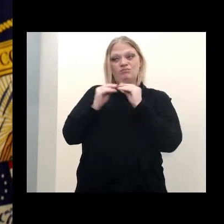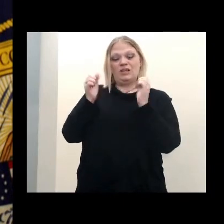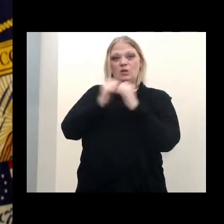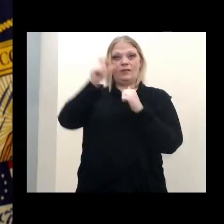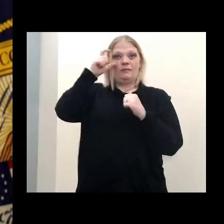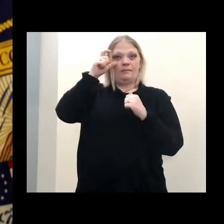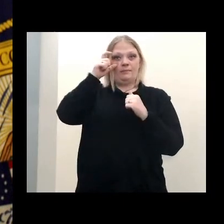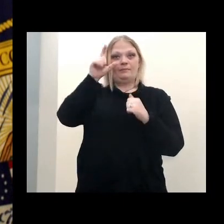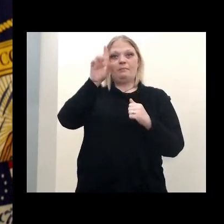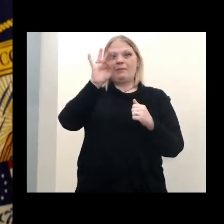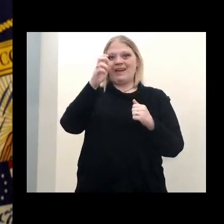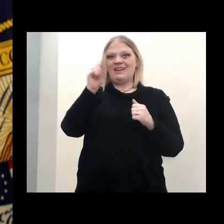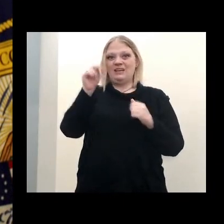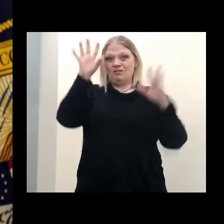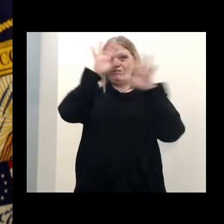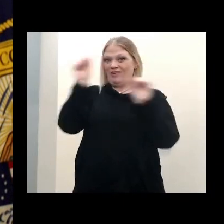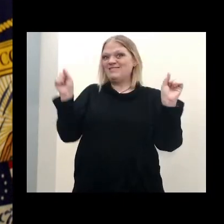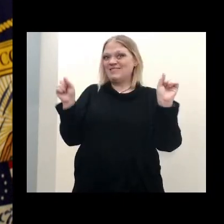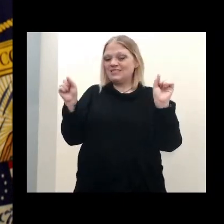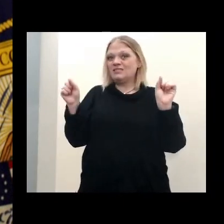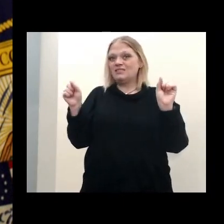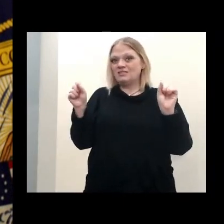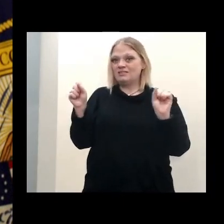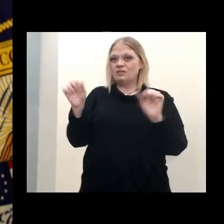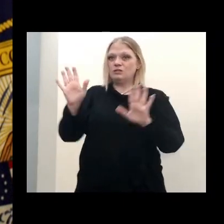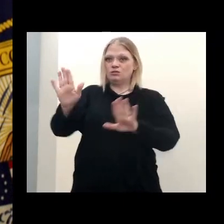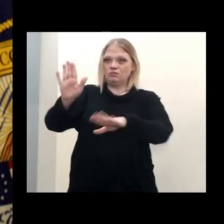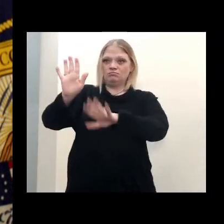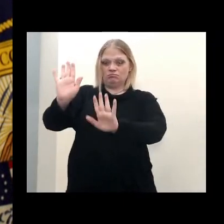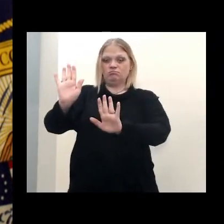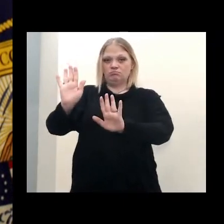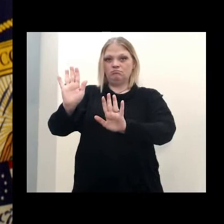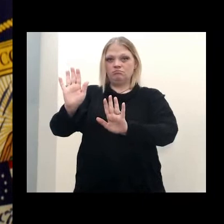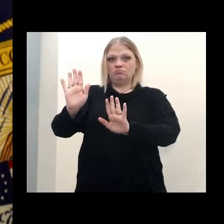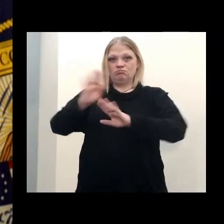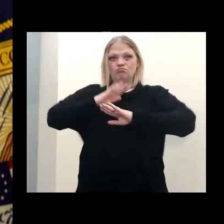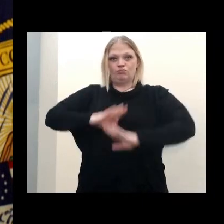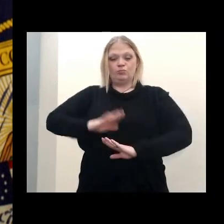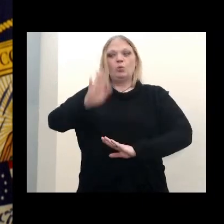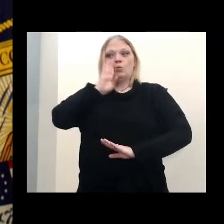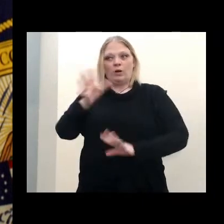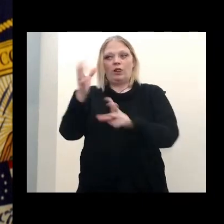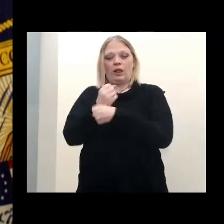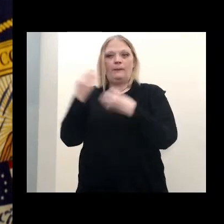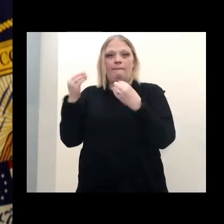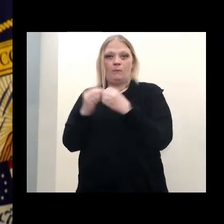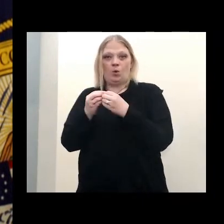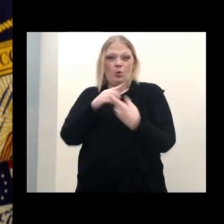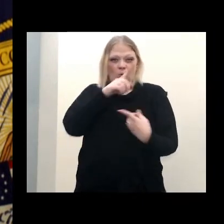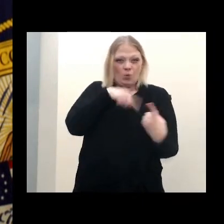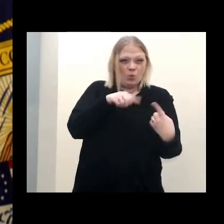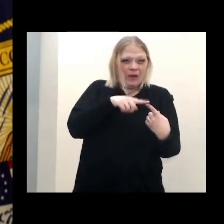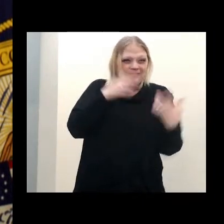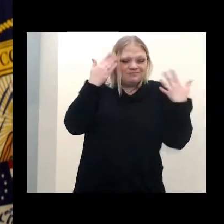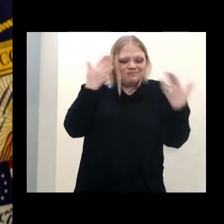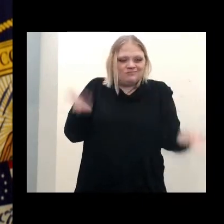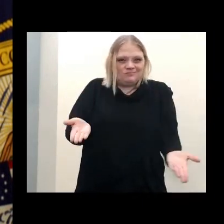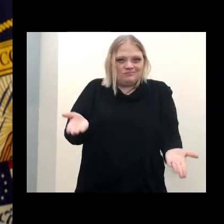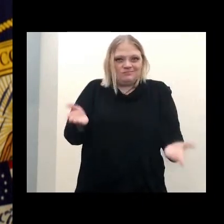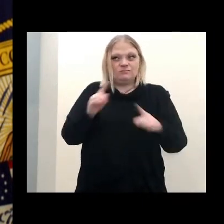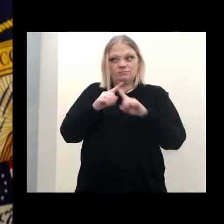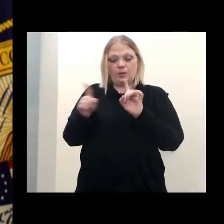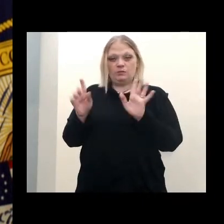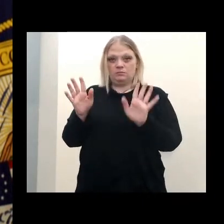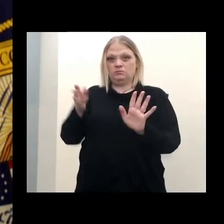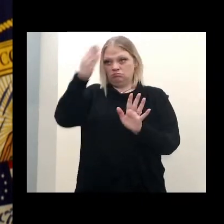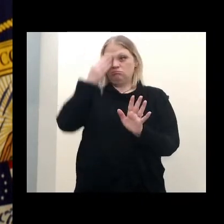the president assured them that they will be getting more doses soon. When? We don't know exactly. But the president assured them that is their